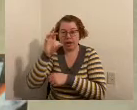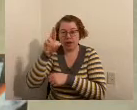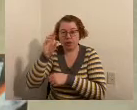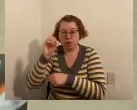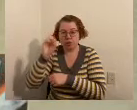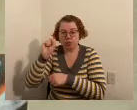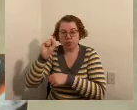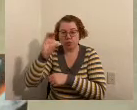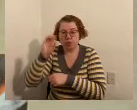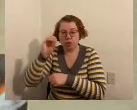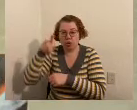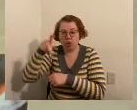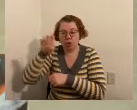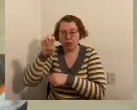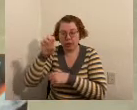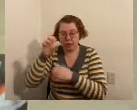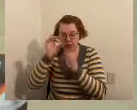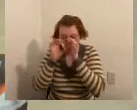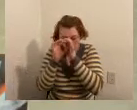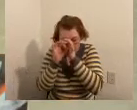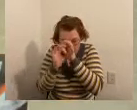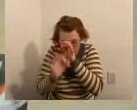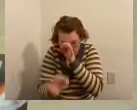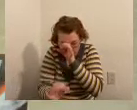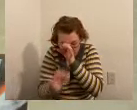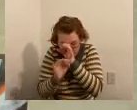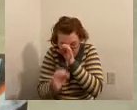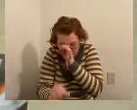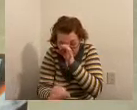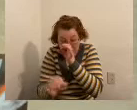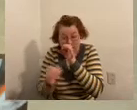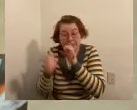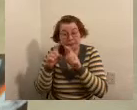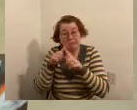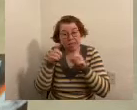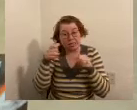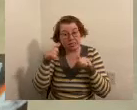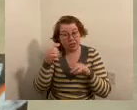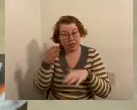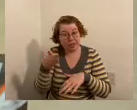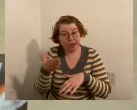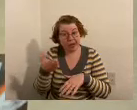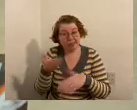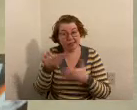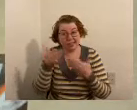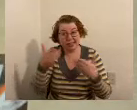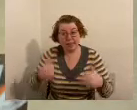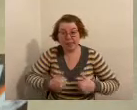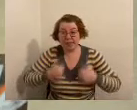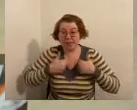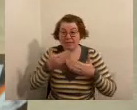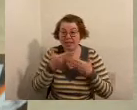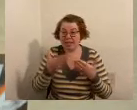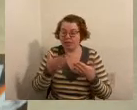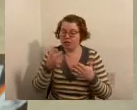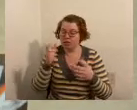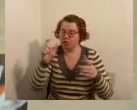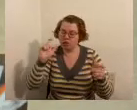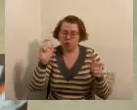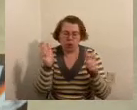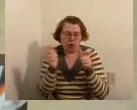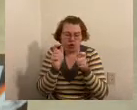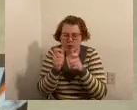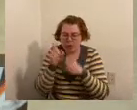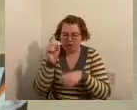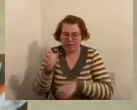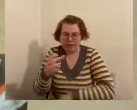But it's still there. So there are some living things that are so small that you would need a very powerful